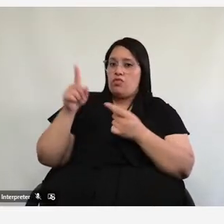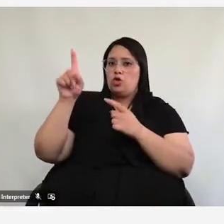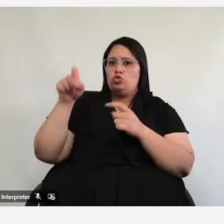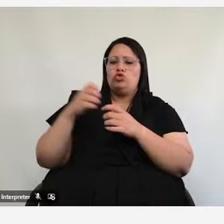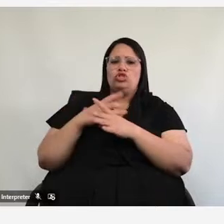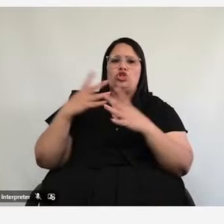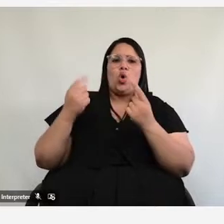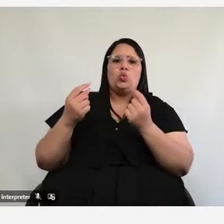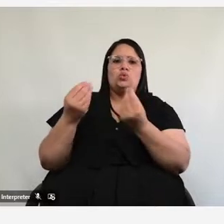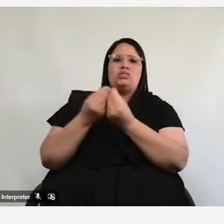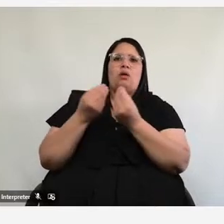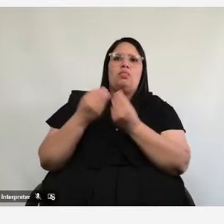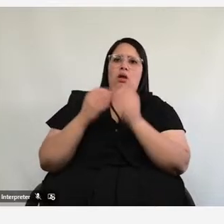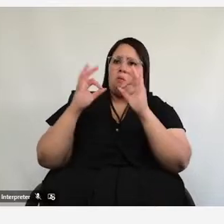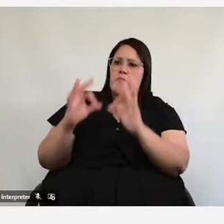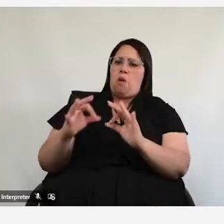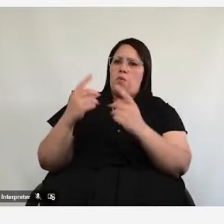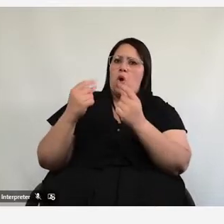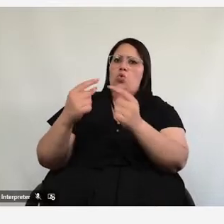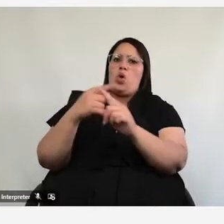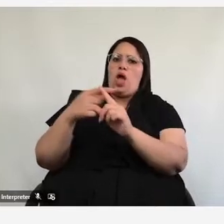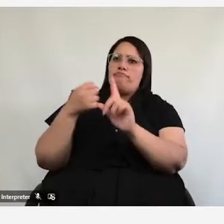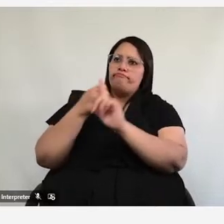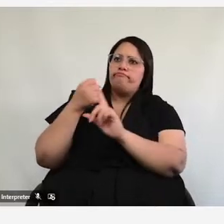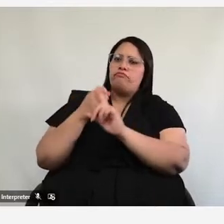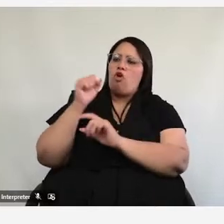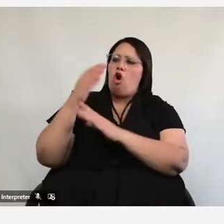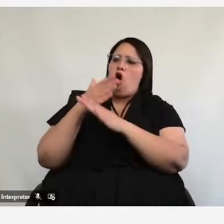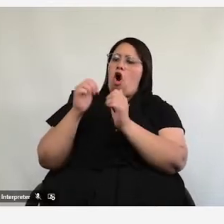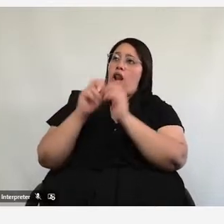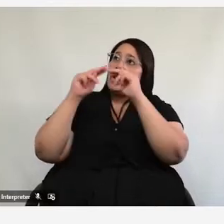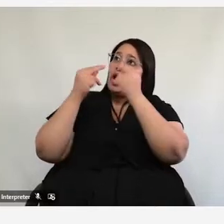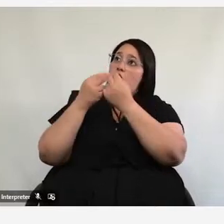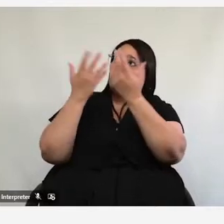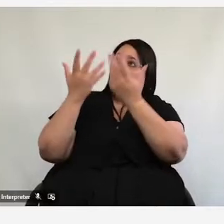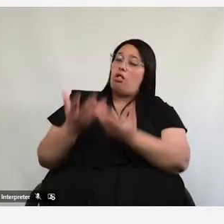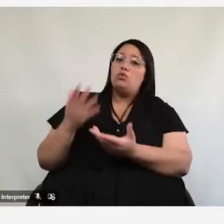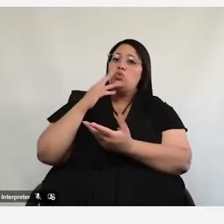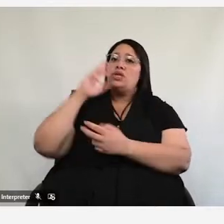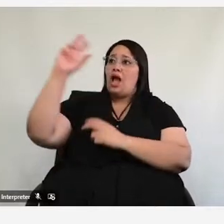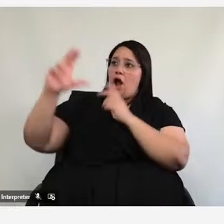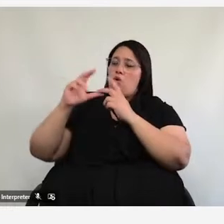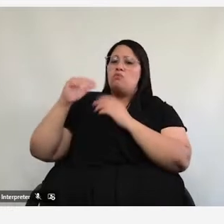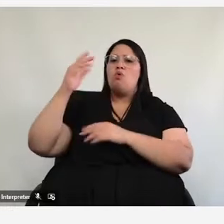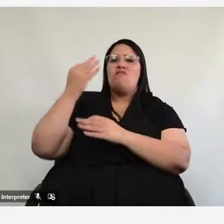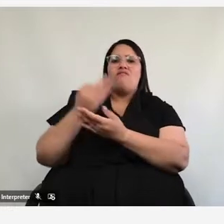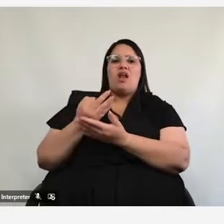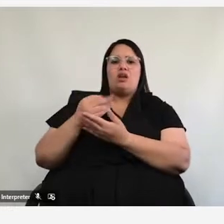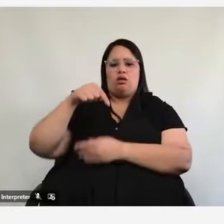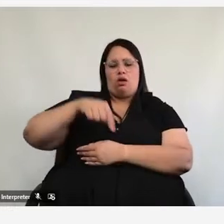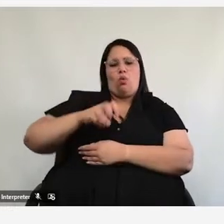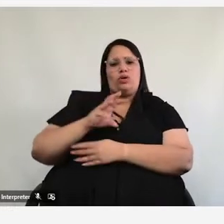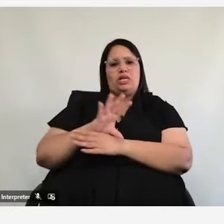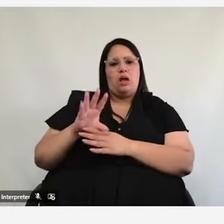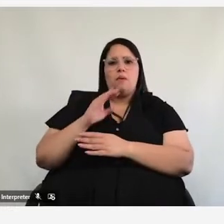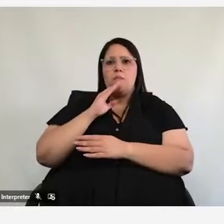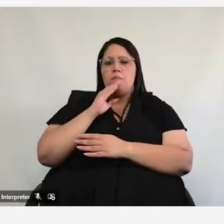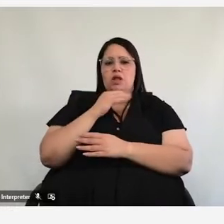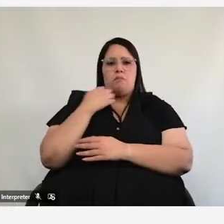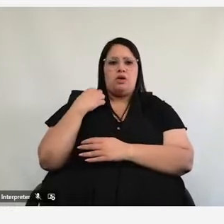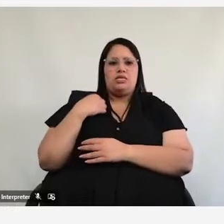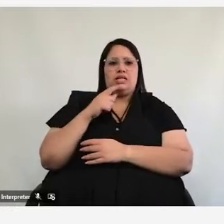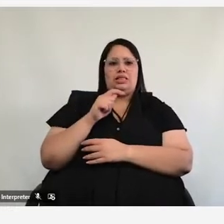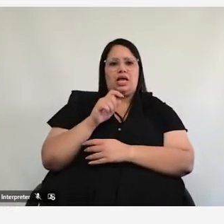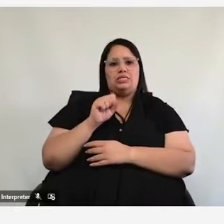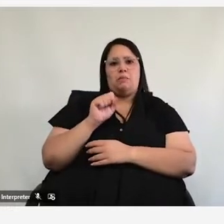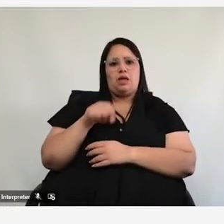doing something constructive and petition their colleagues in National to allocate more funding to the Western Cape so that Minister Tertius